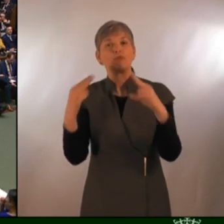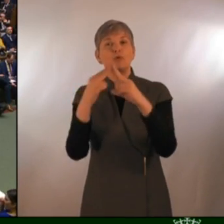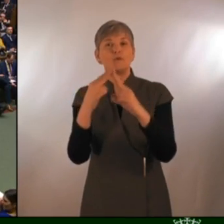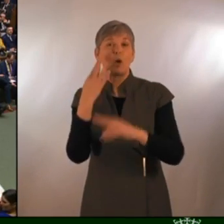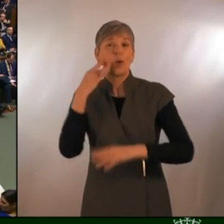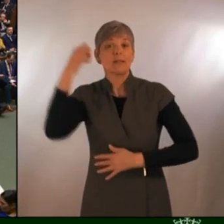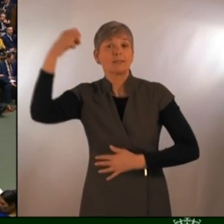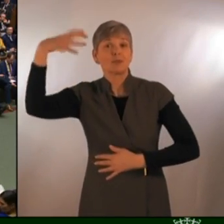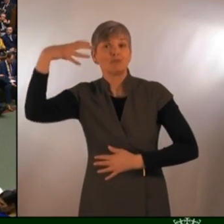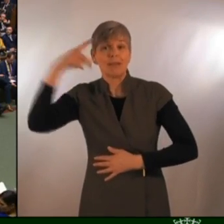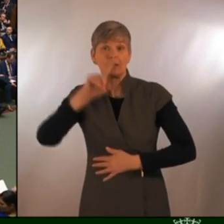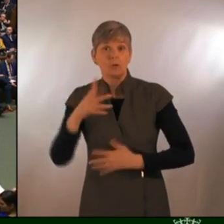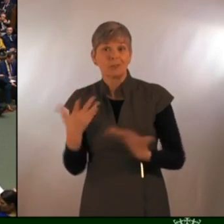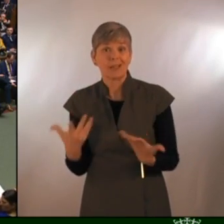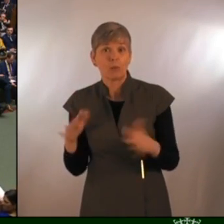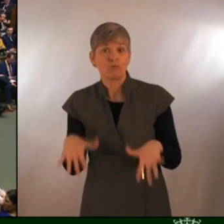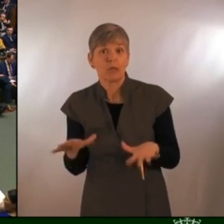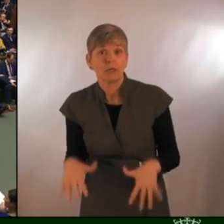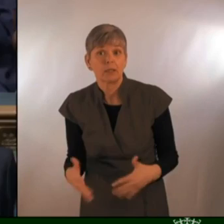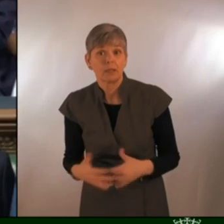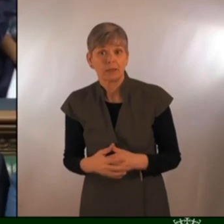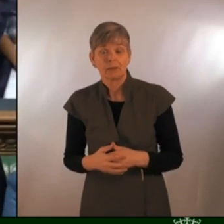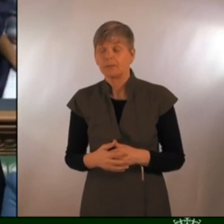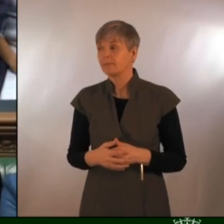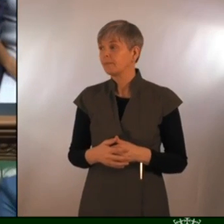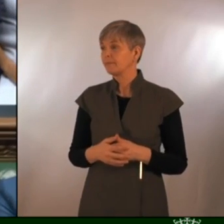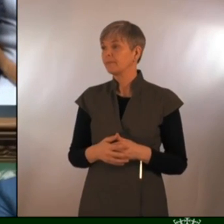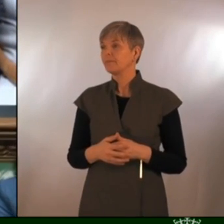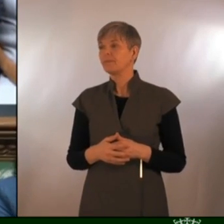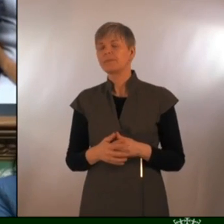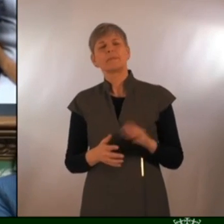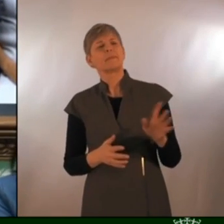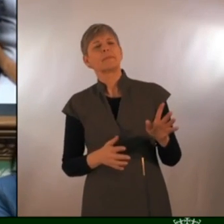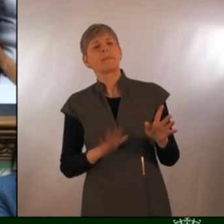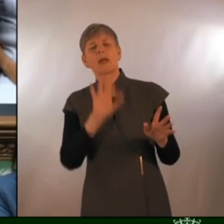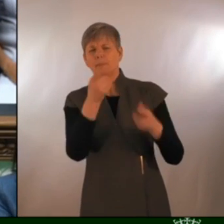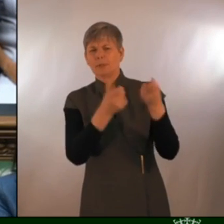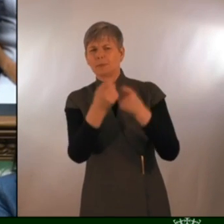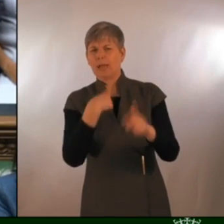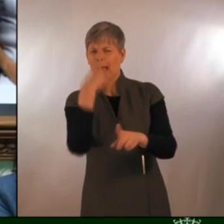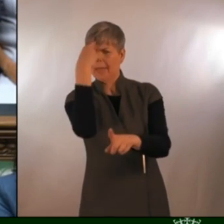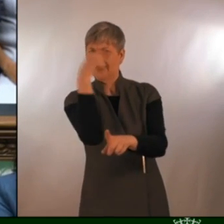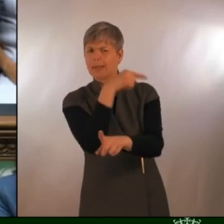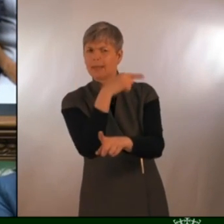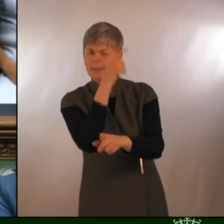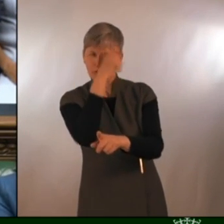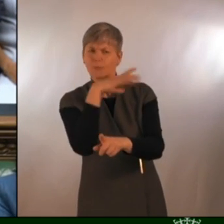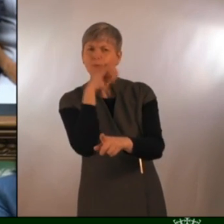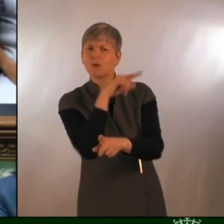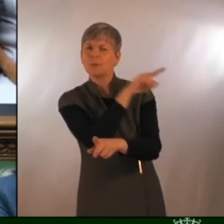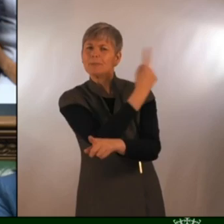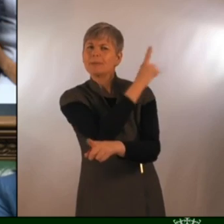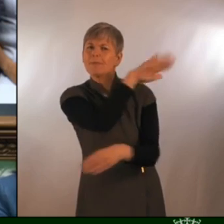Well, Mr. Speaker, I seem to think that he was in that government, but leaving that point on one